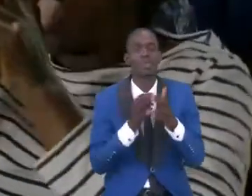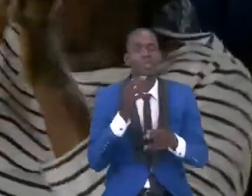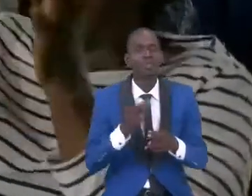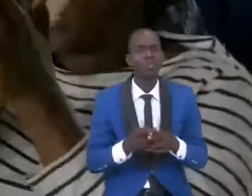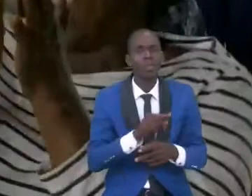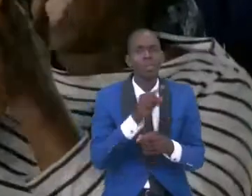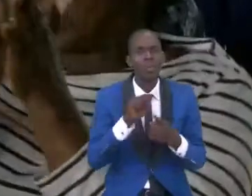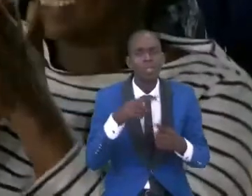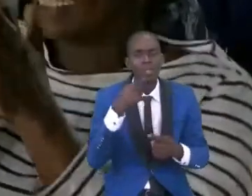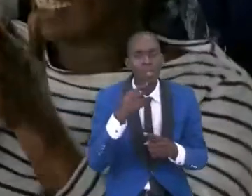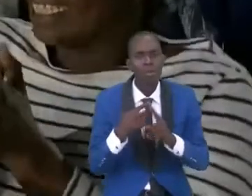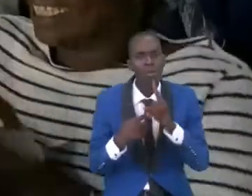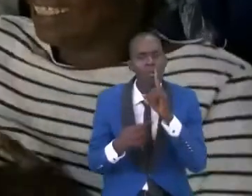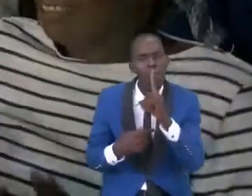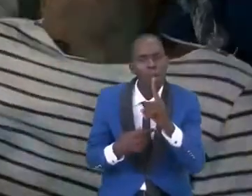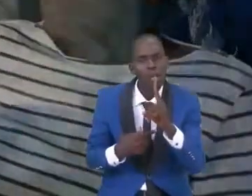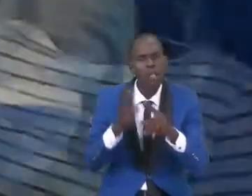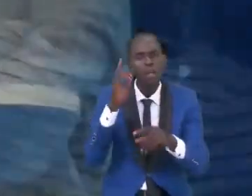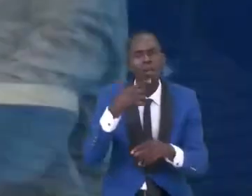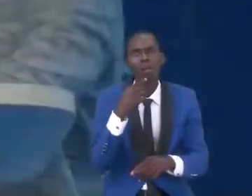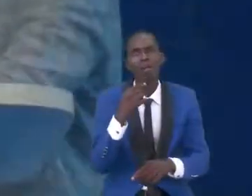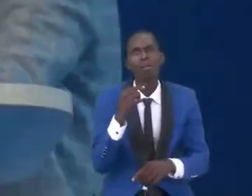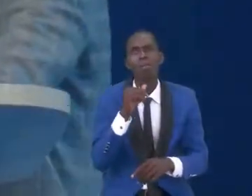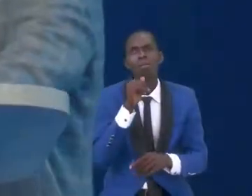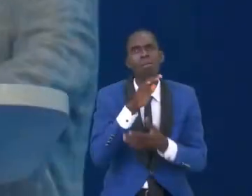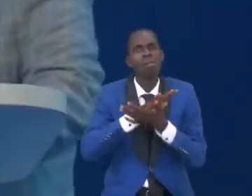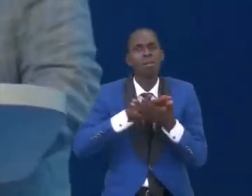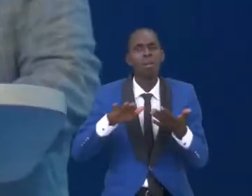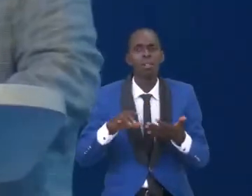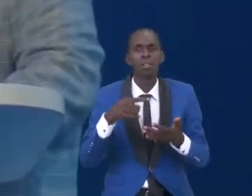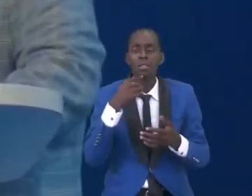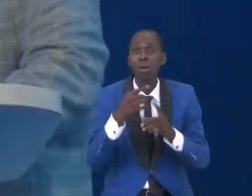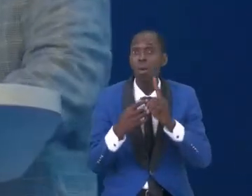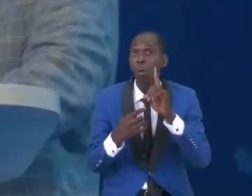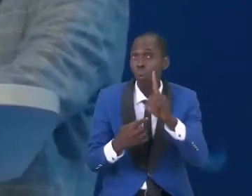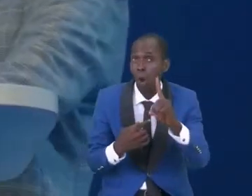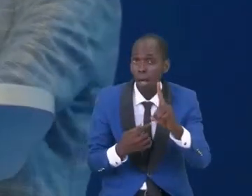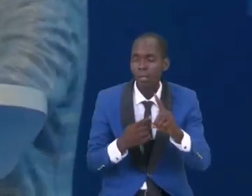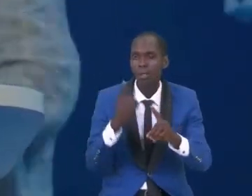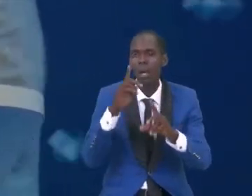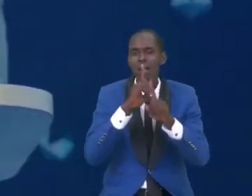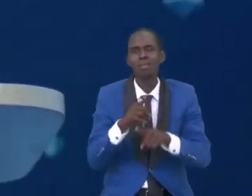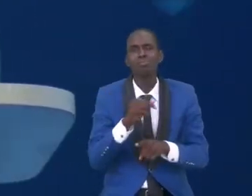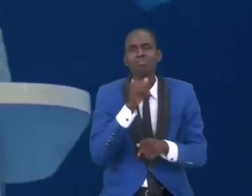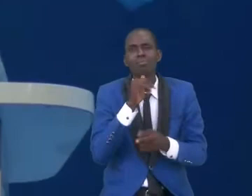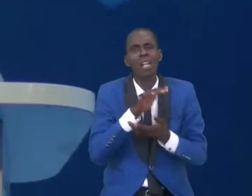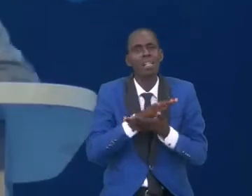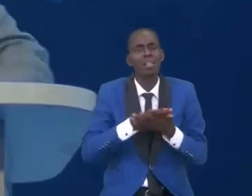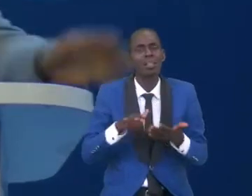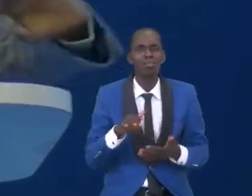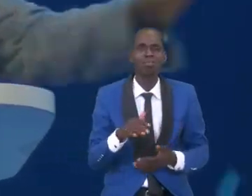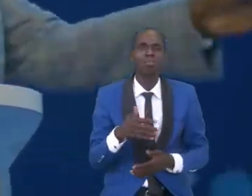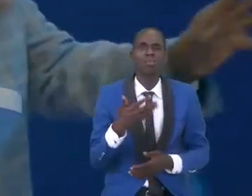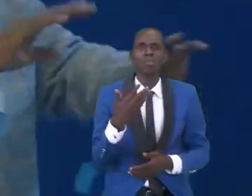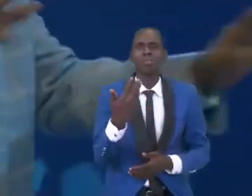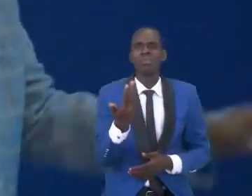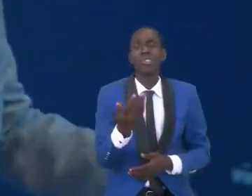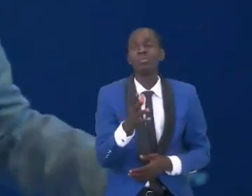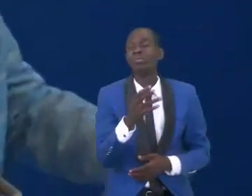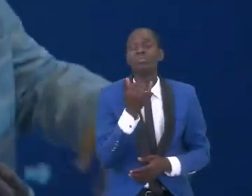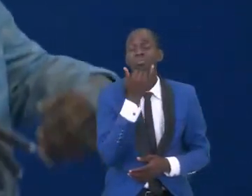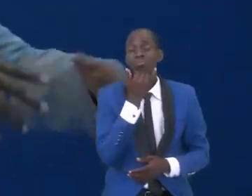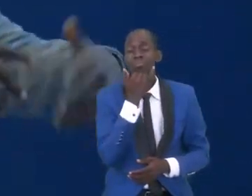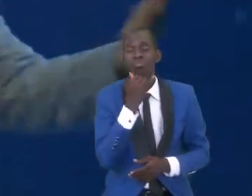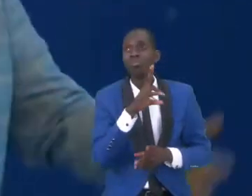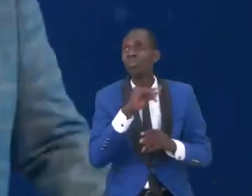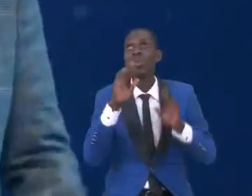say one, you say, You say one, you say, You not say, No miracle.